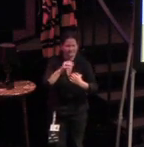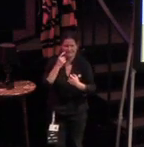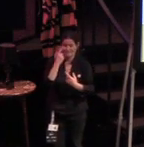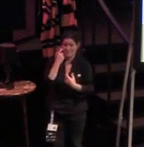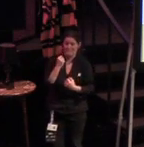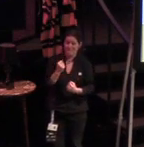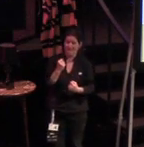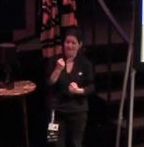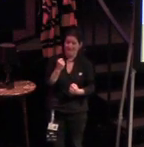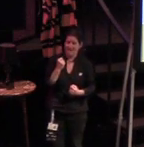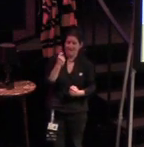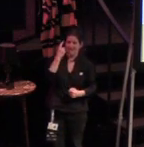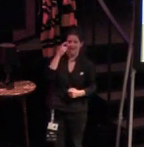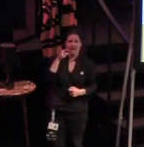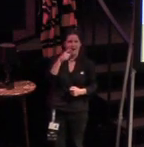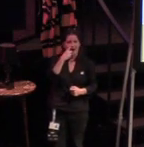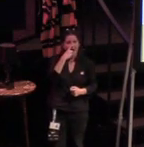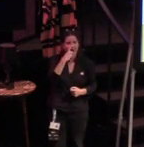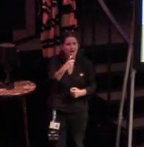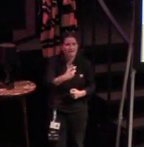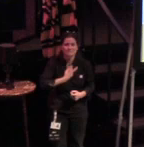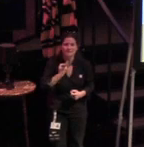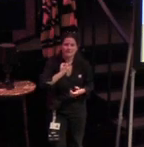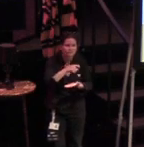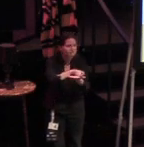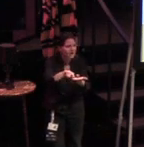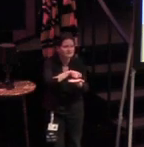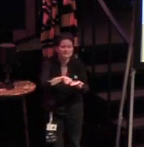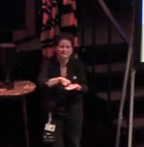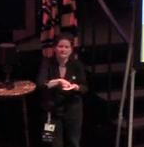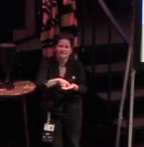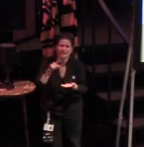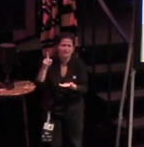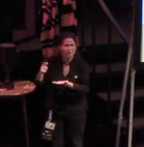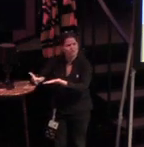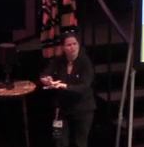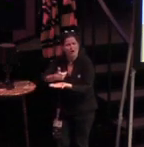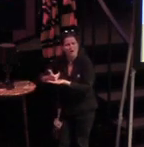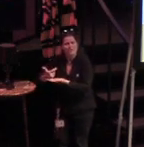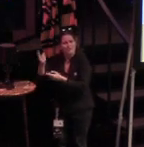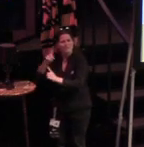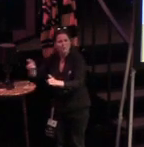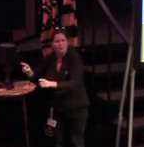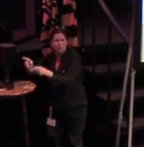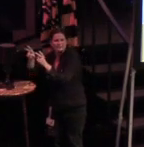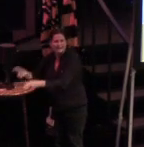could write to that like anyone could right right and wasn't reserved for dead people or for men